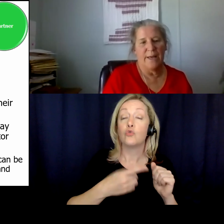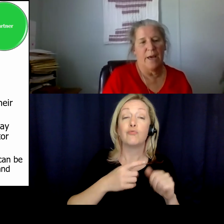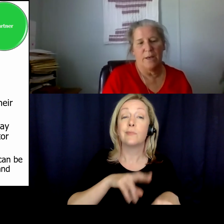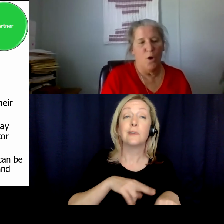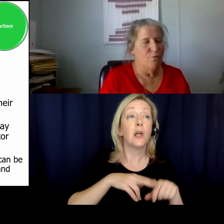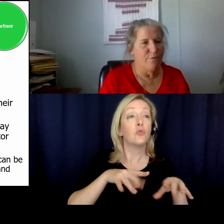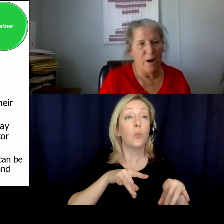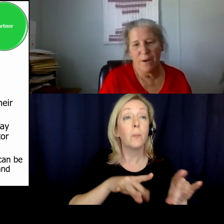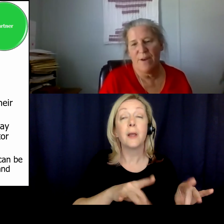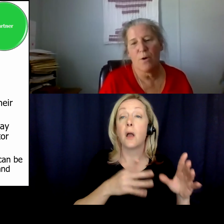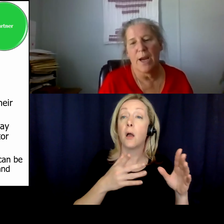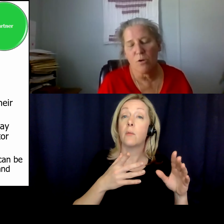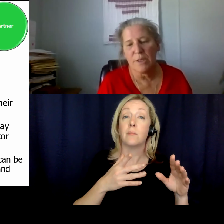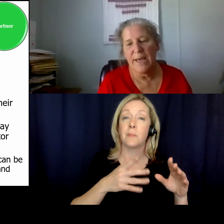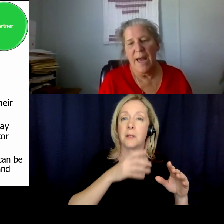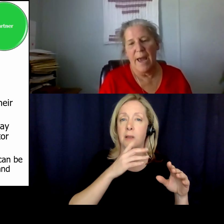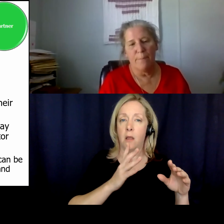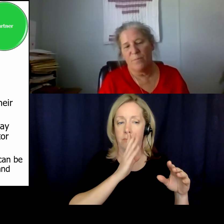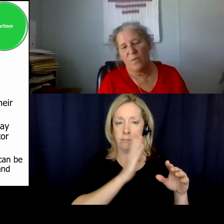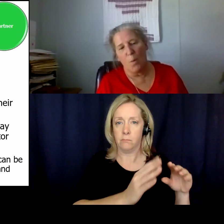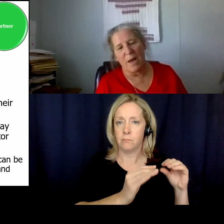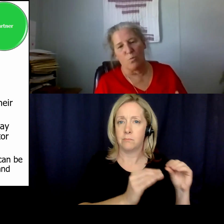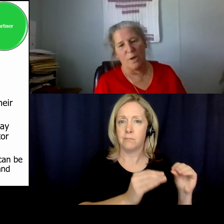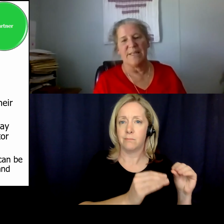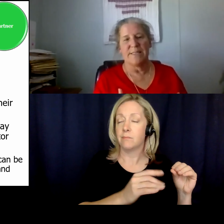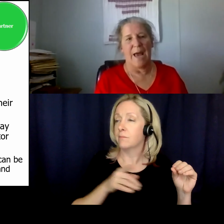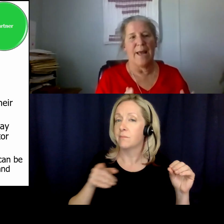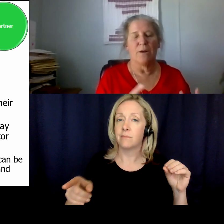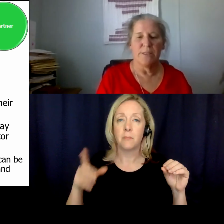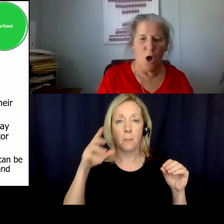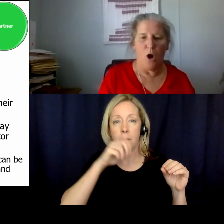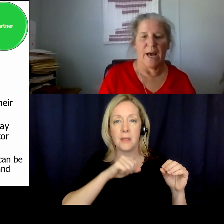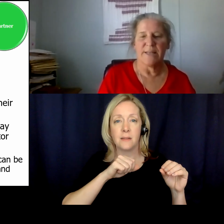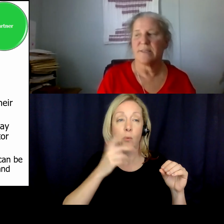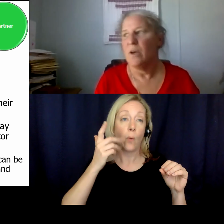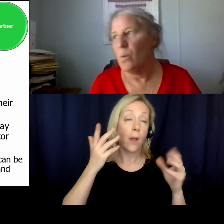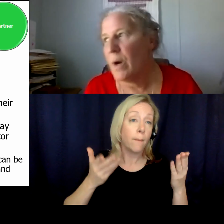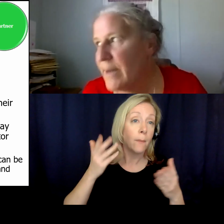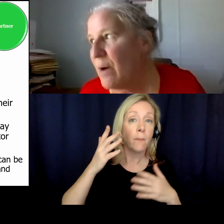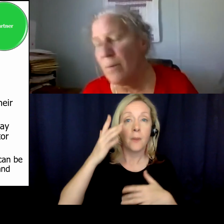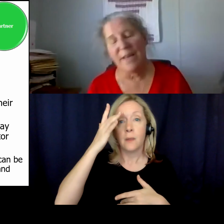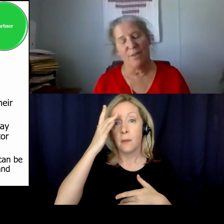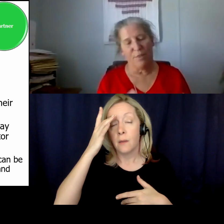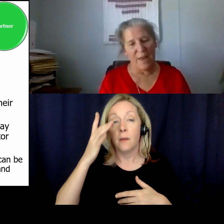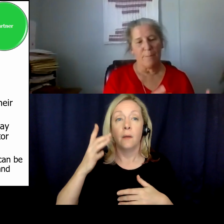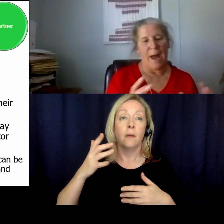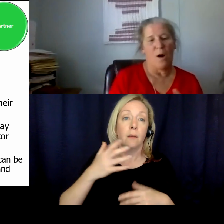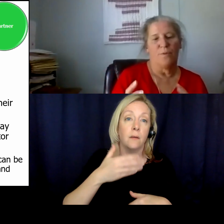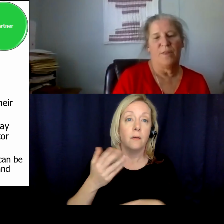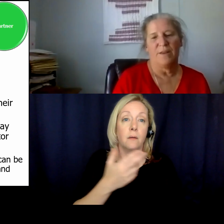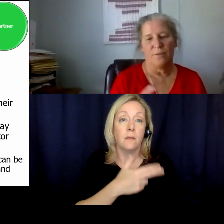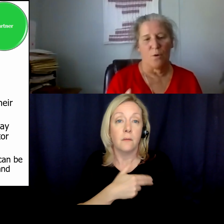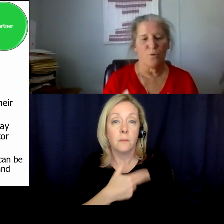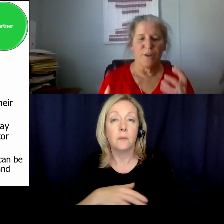We did it very, very early, and nobody really sat down and taught us. Well, now we need to think